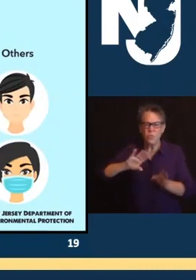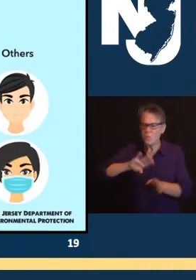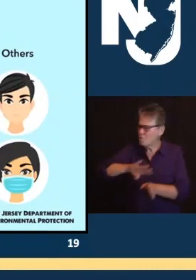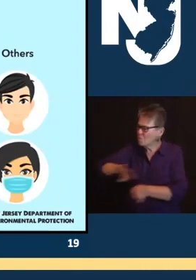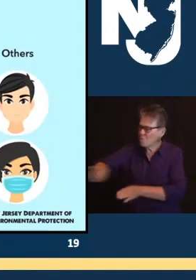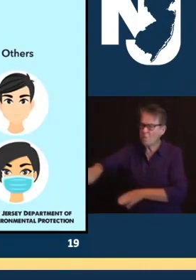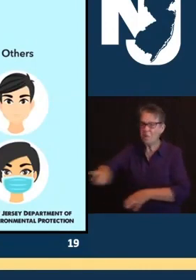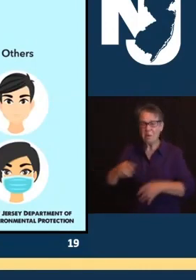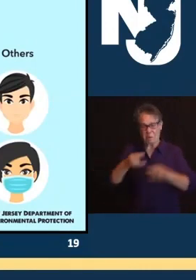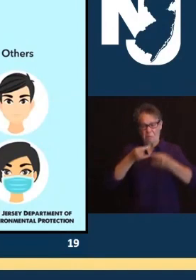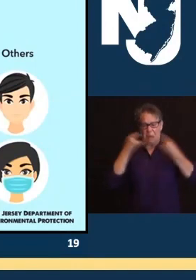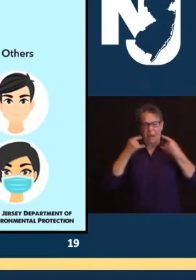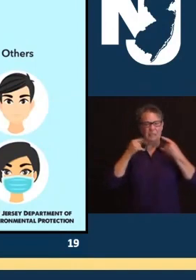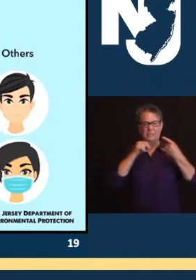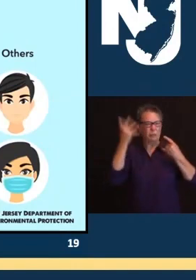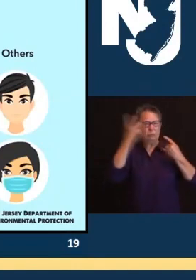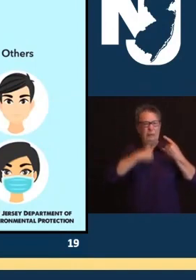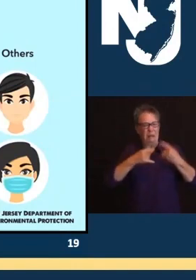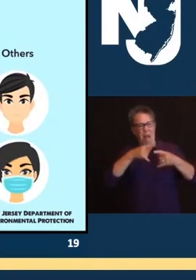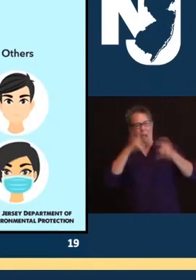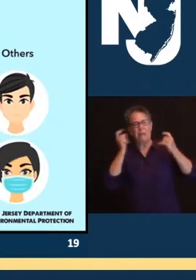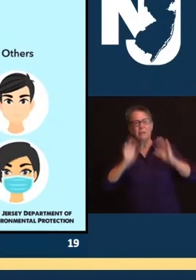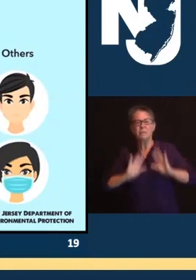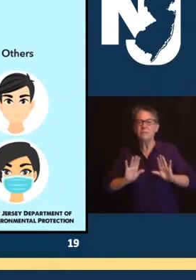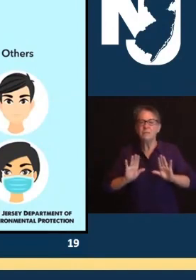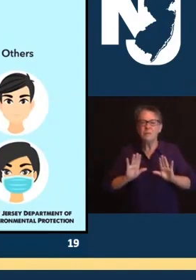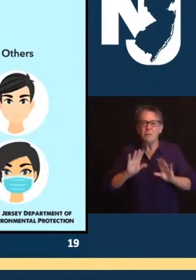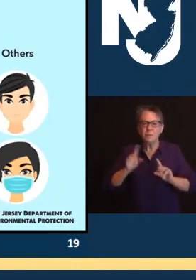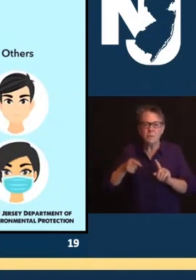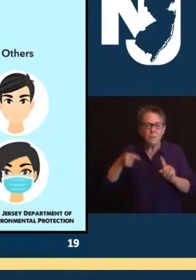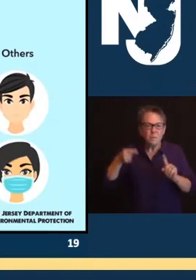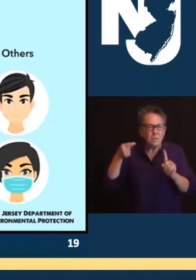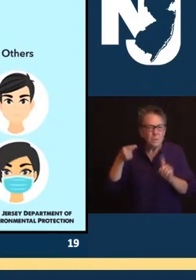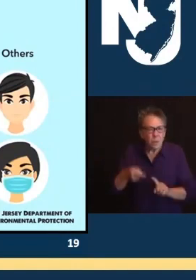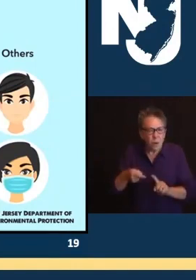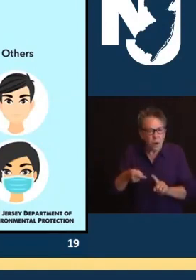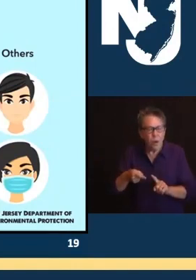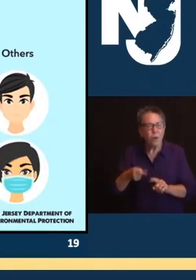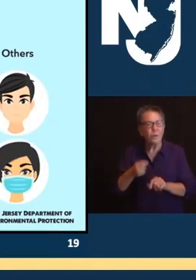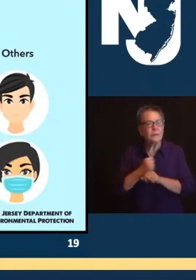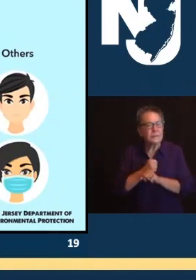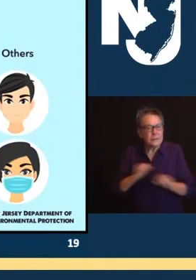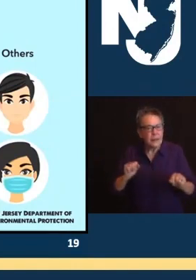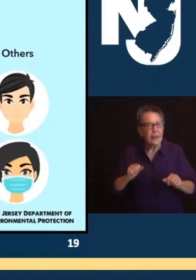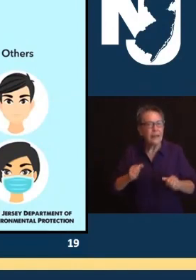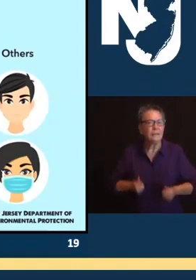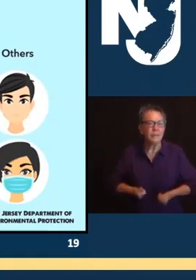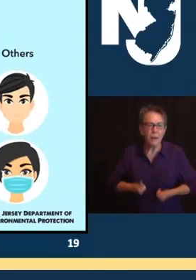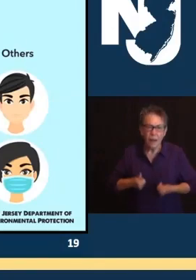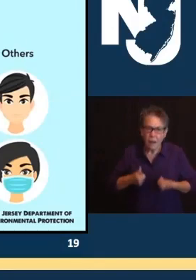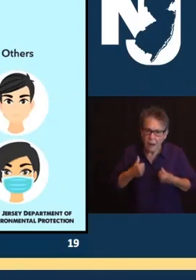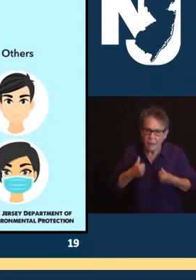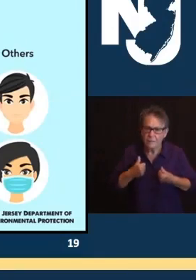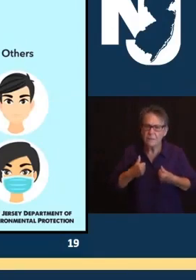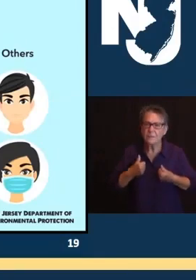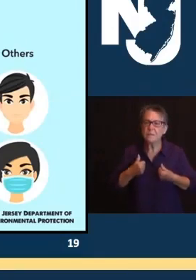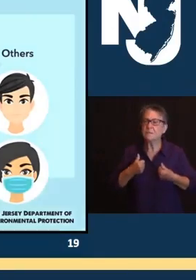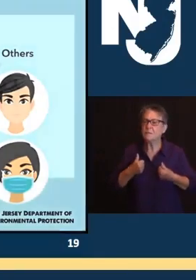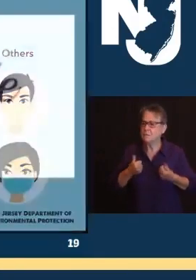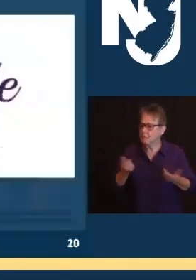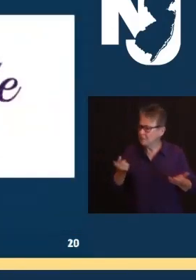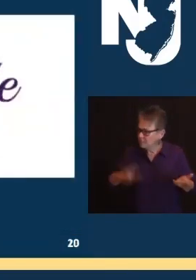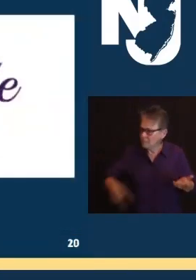Jersey family. Let's lead the nation in this as we have done in so many other areas. Now, before I close,